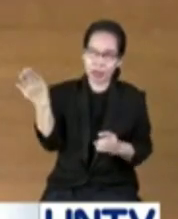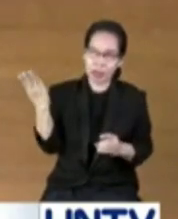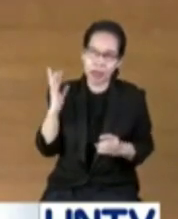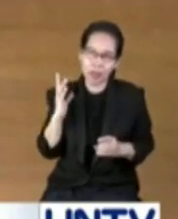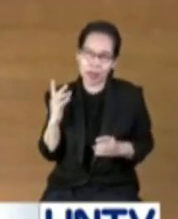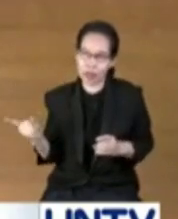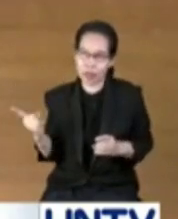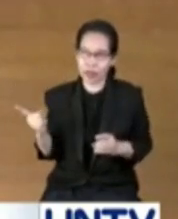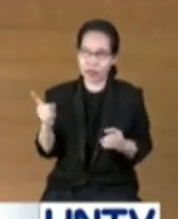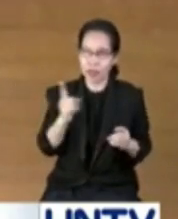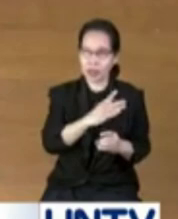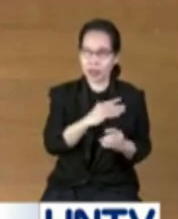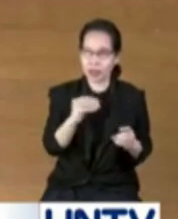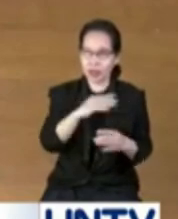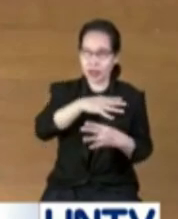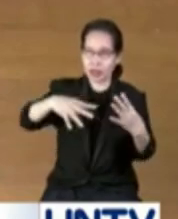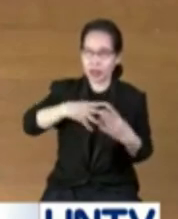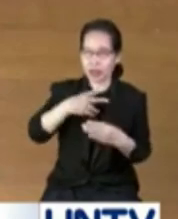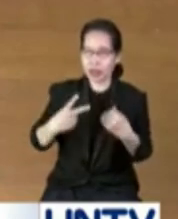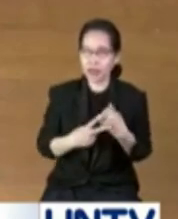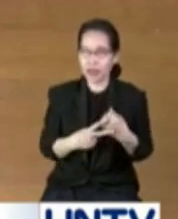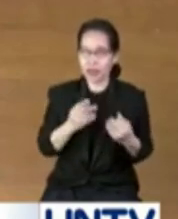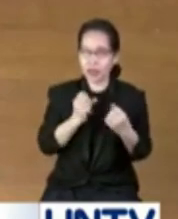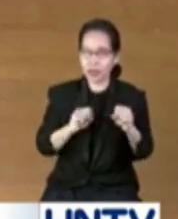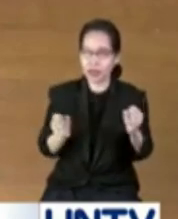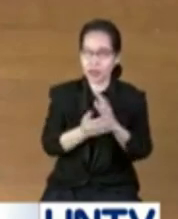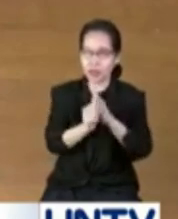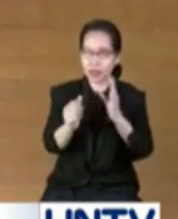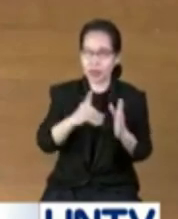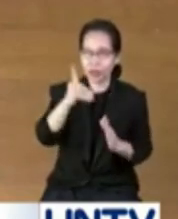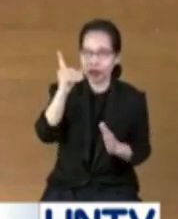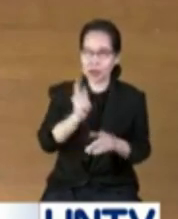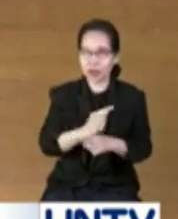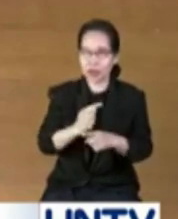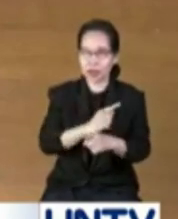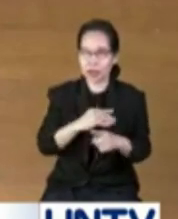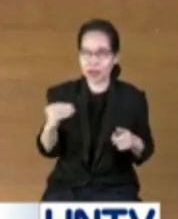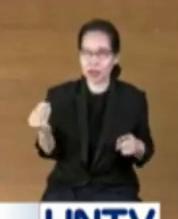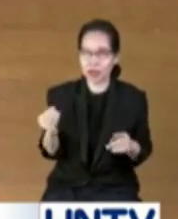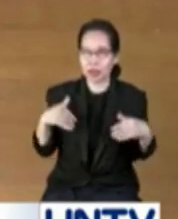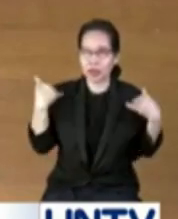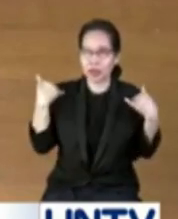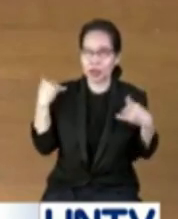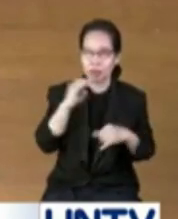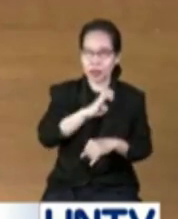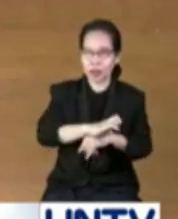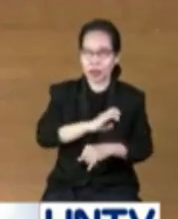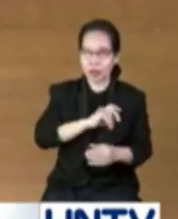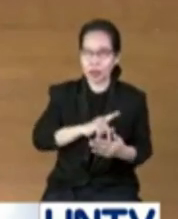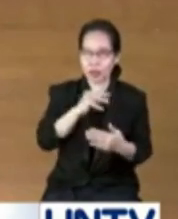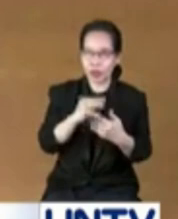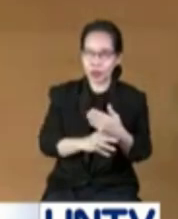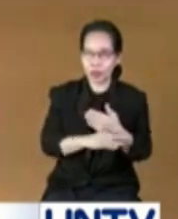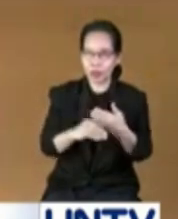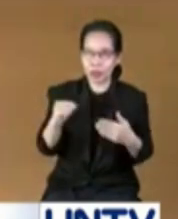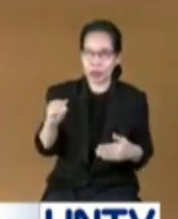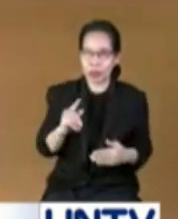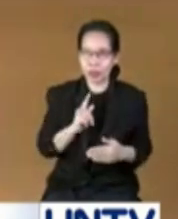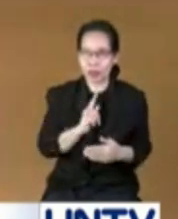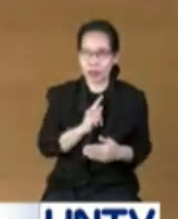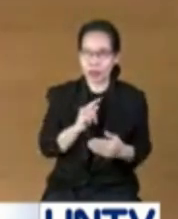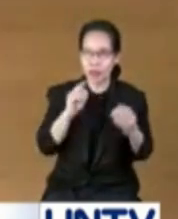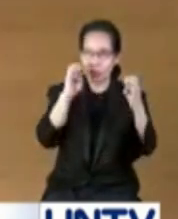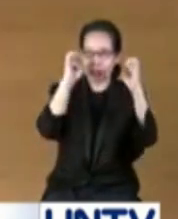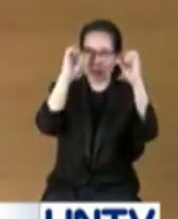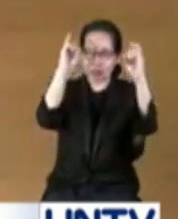activated social safety nets, such as skills development training and youth employment programs. Tertiary education in state